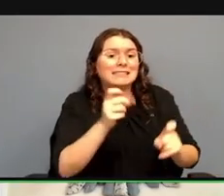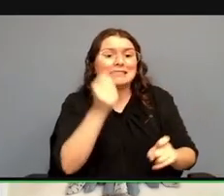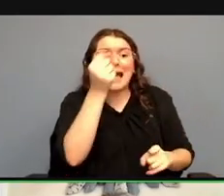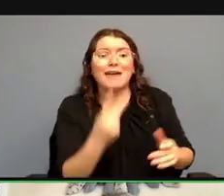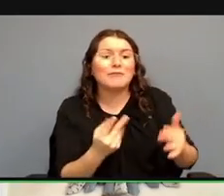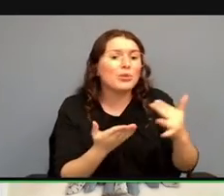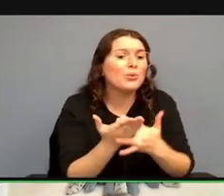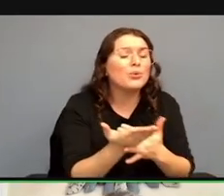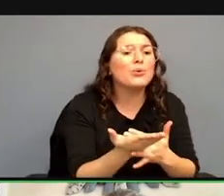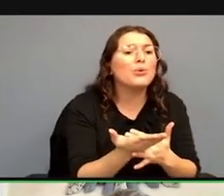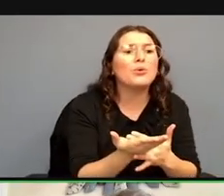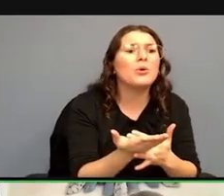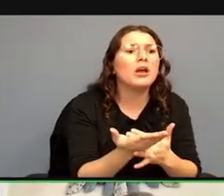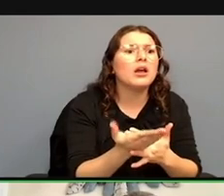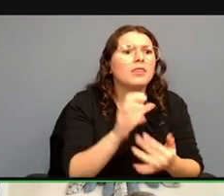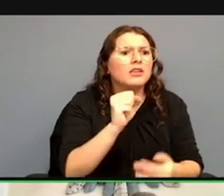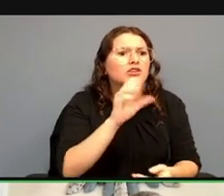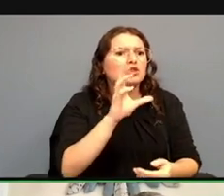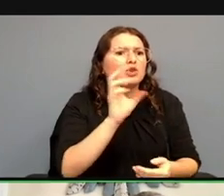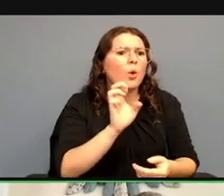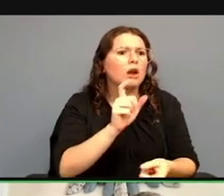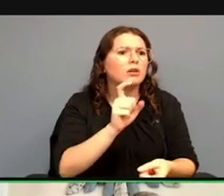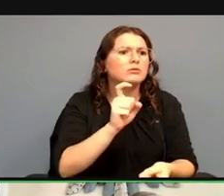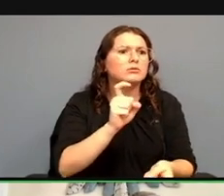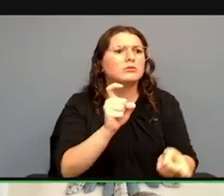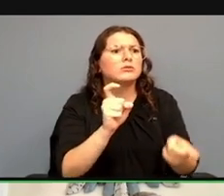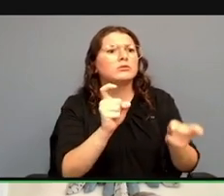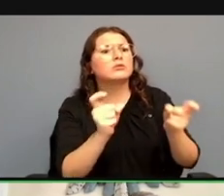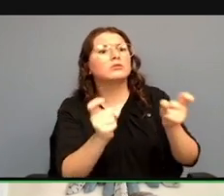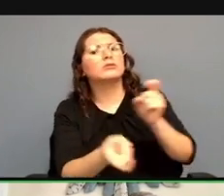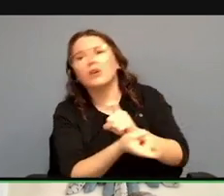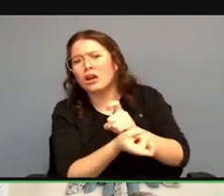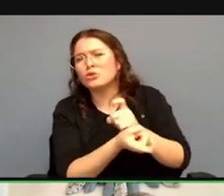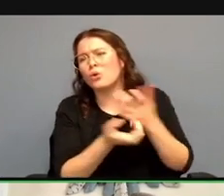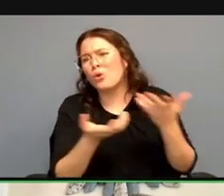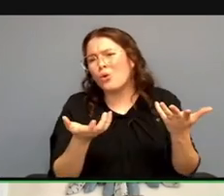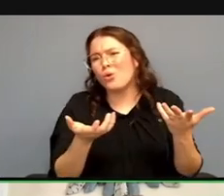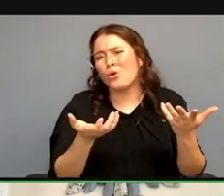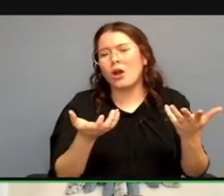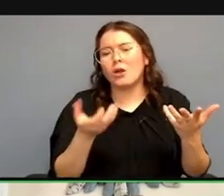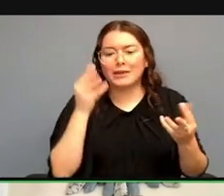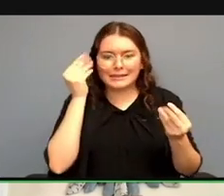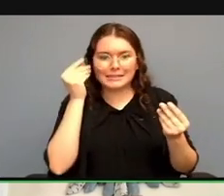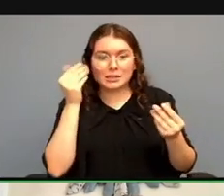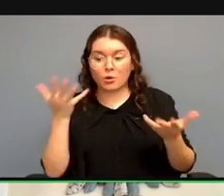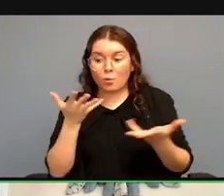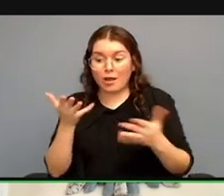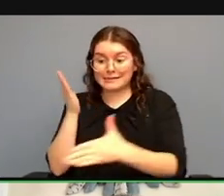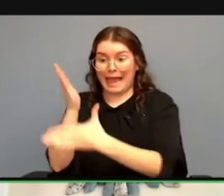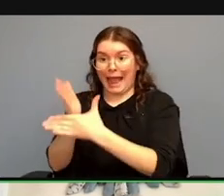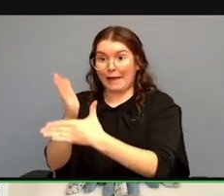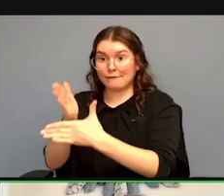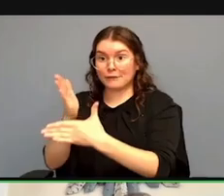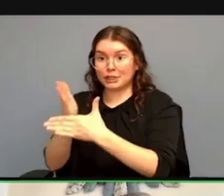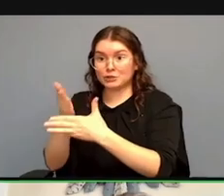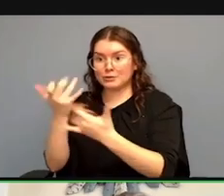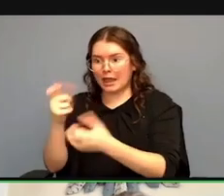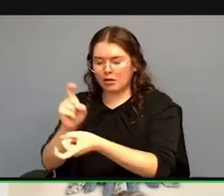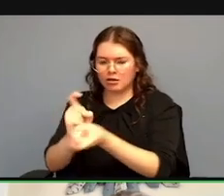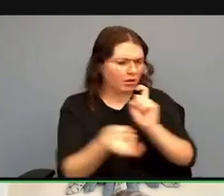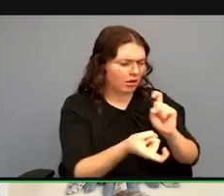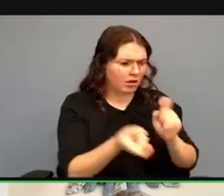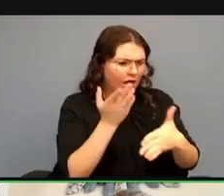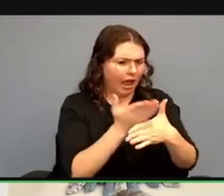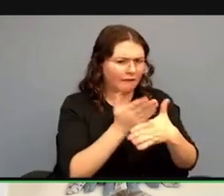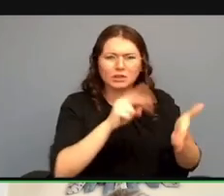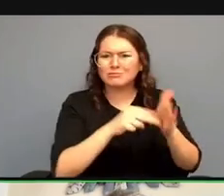we score switches. And so what is considered average will then switch halfway through. So it's